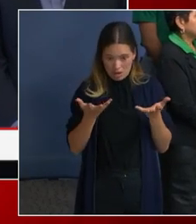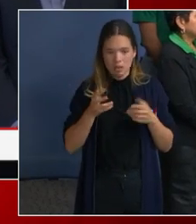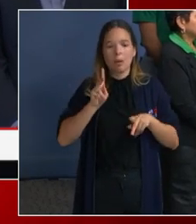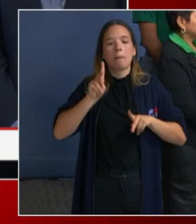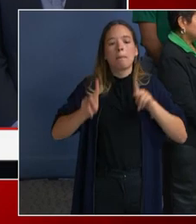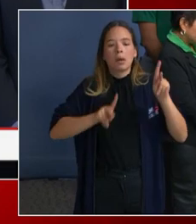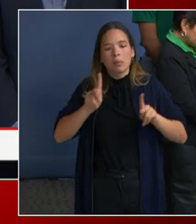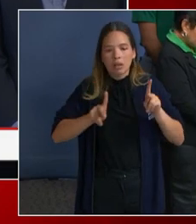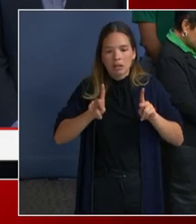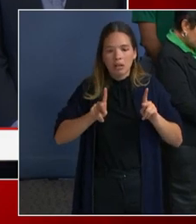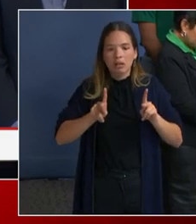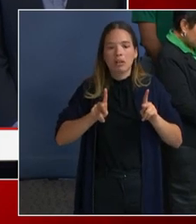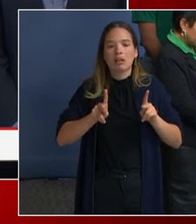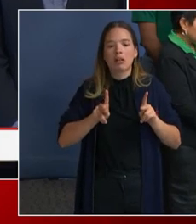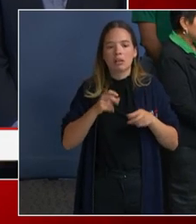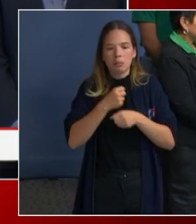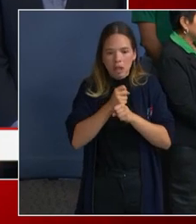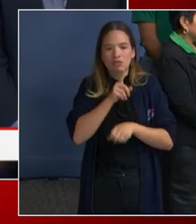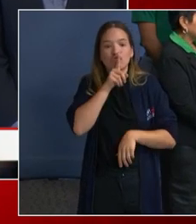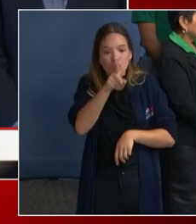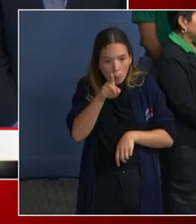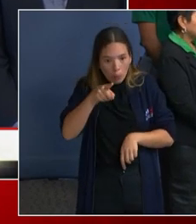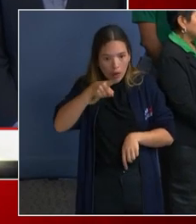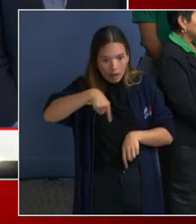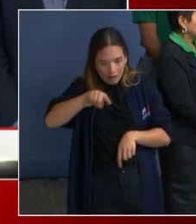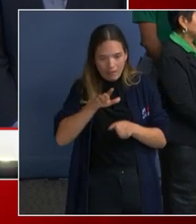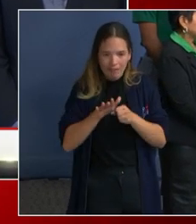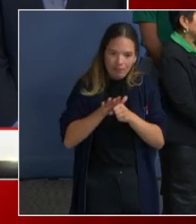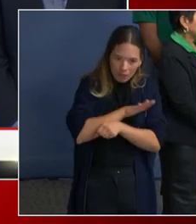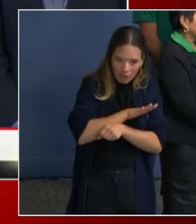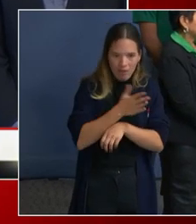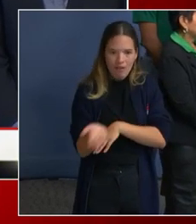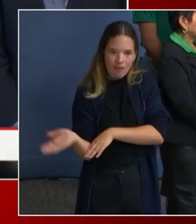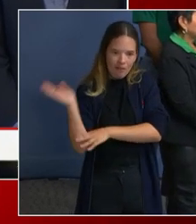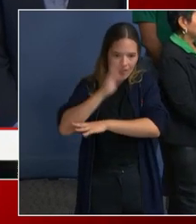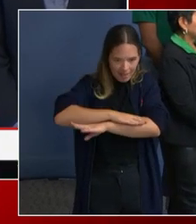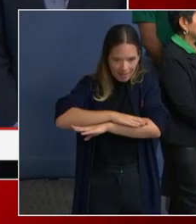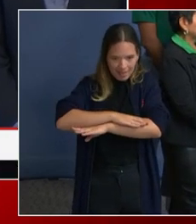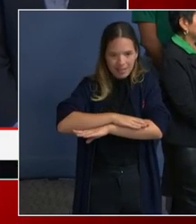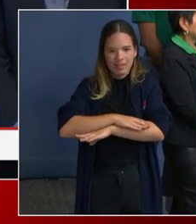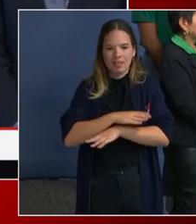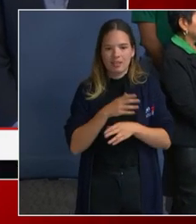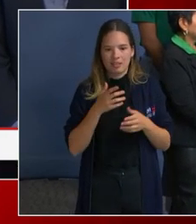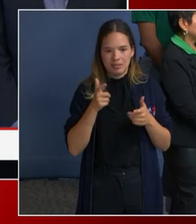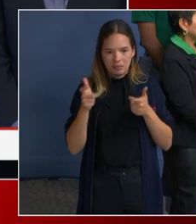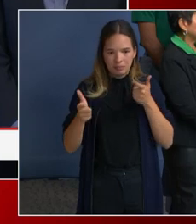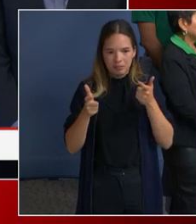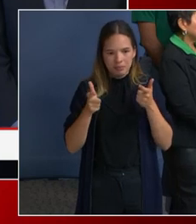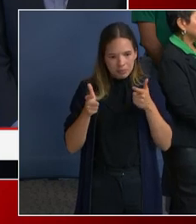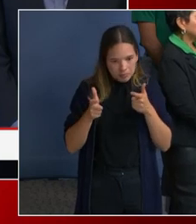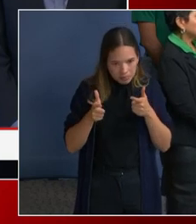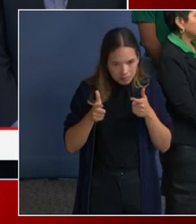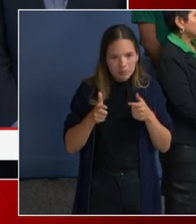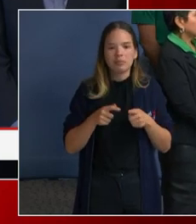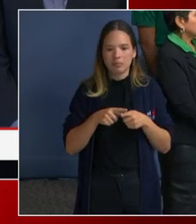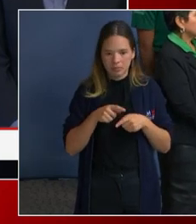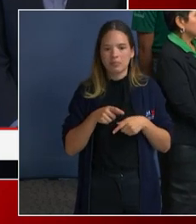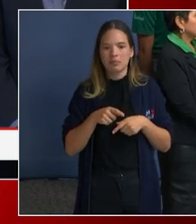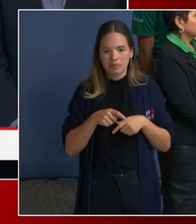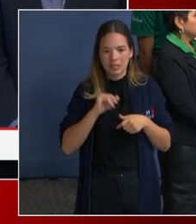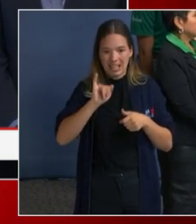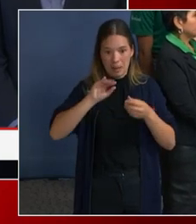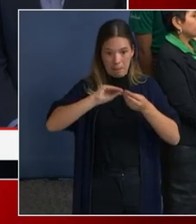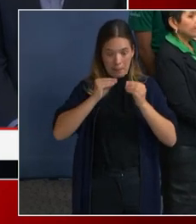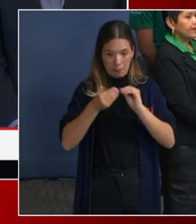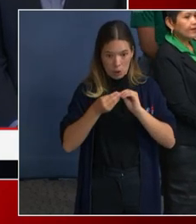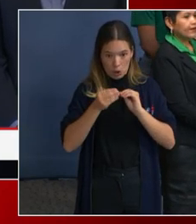to make sure that we have coverage throughout the day. So the largest part of that number is an estimate on what it will take to get a contractor